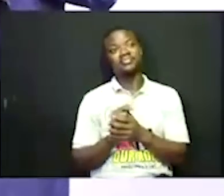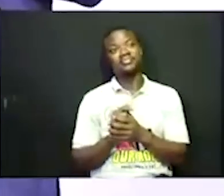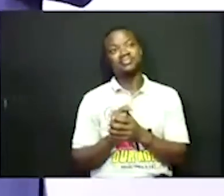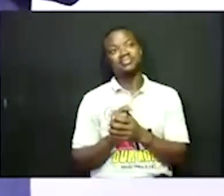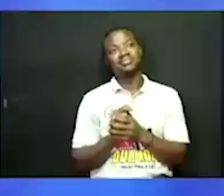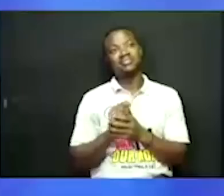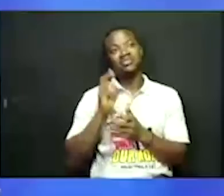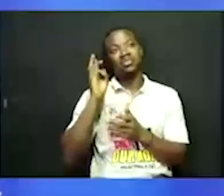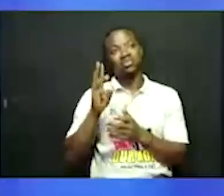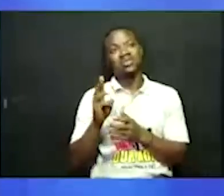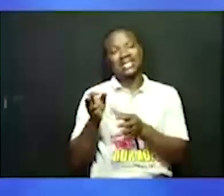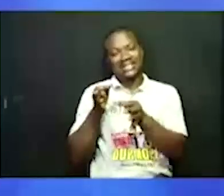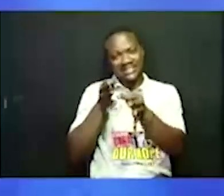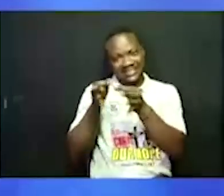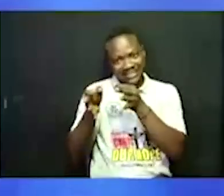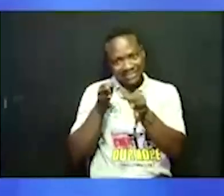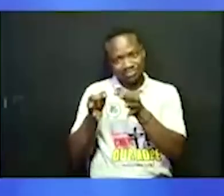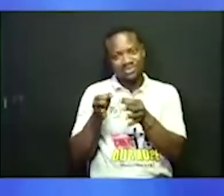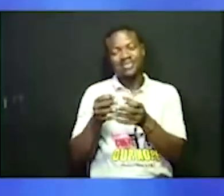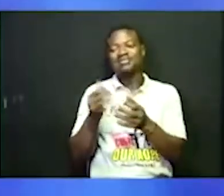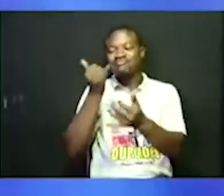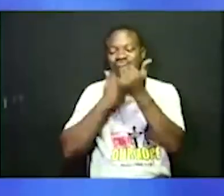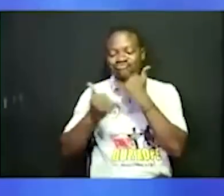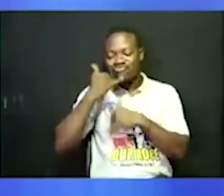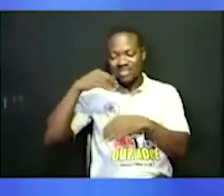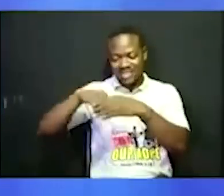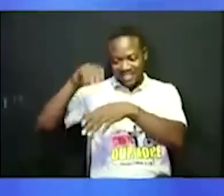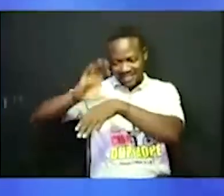I'll talk about offenses in church.